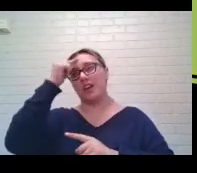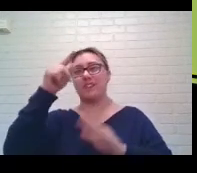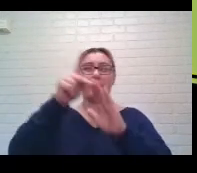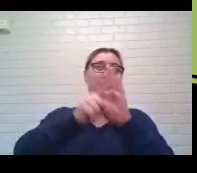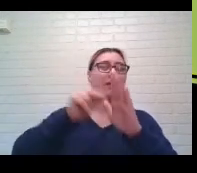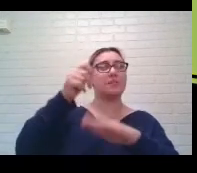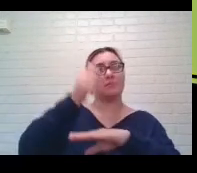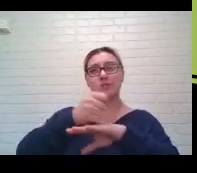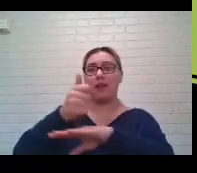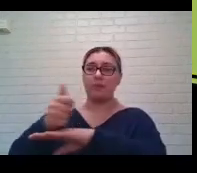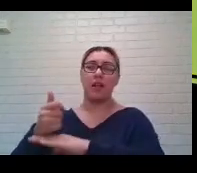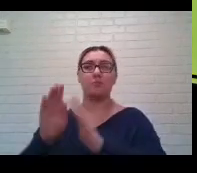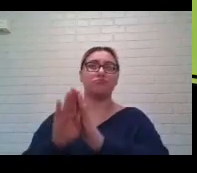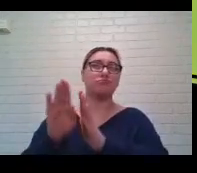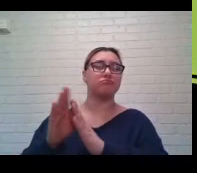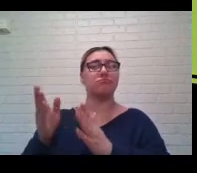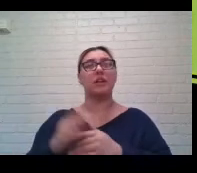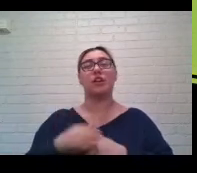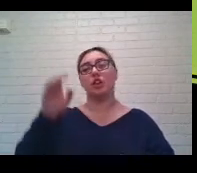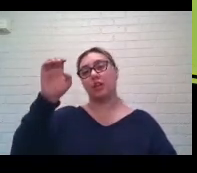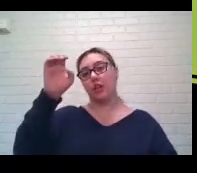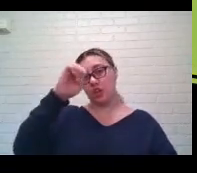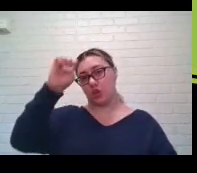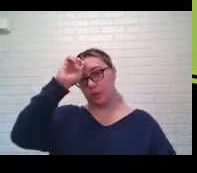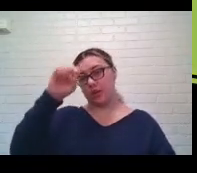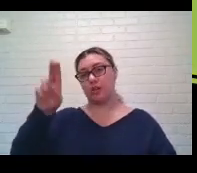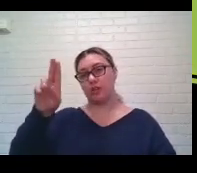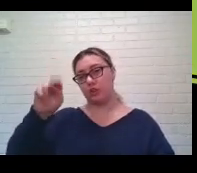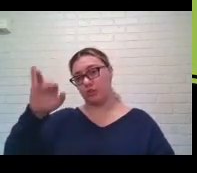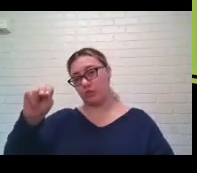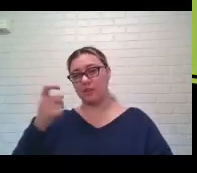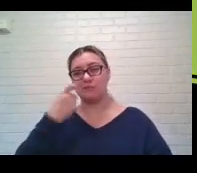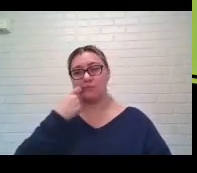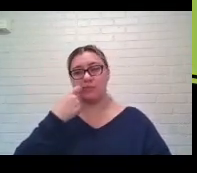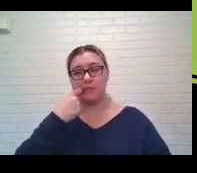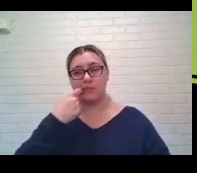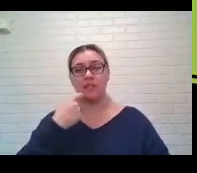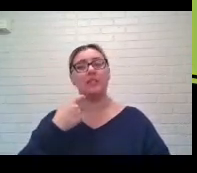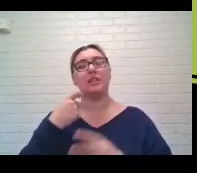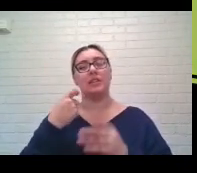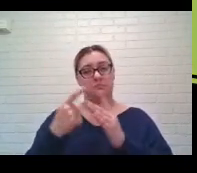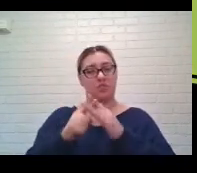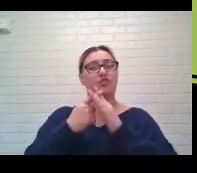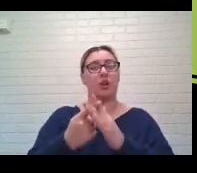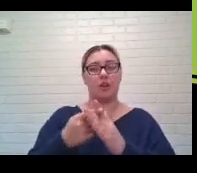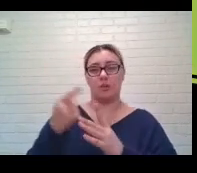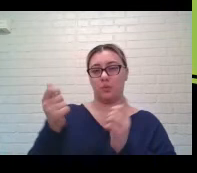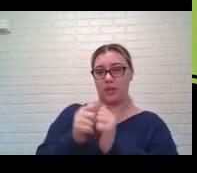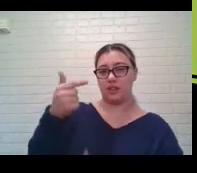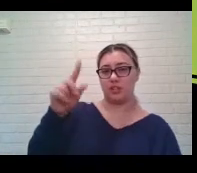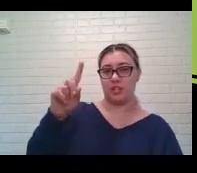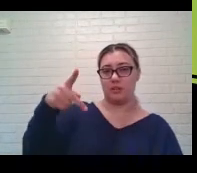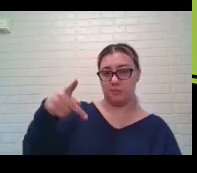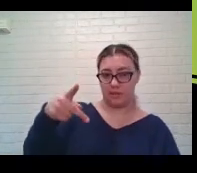up. So European Union made the first step into this. They started with the GDPR, which sort of lays out